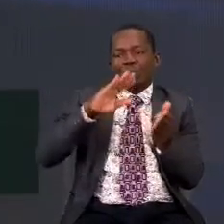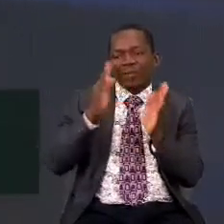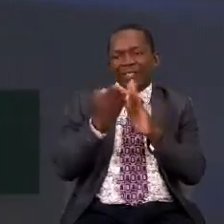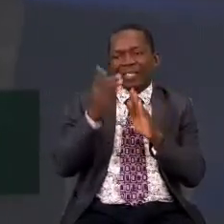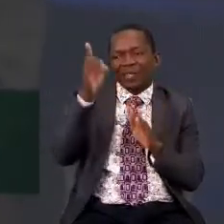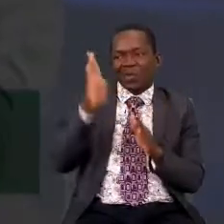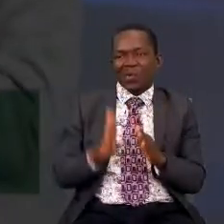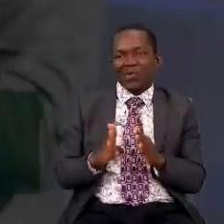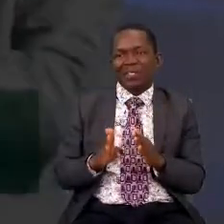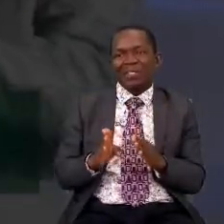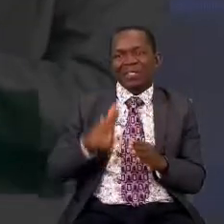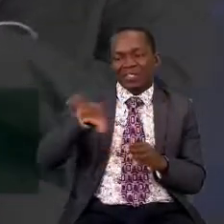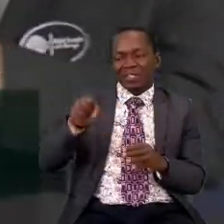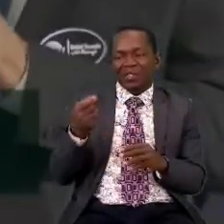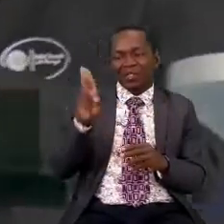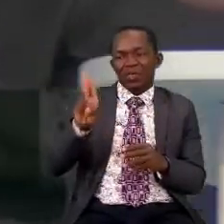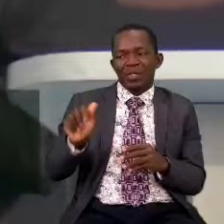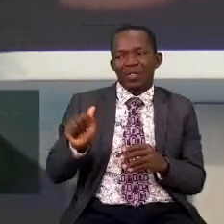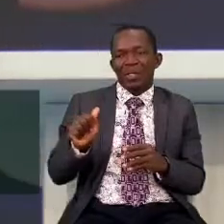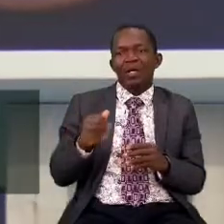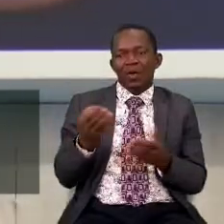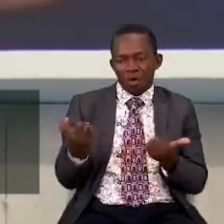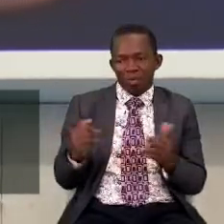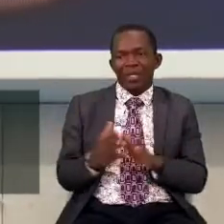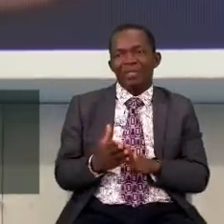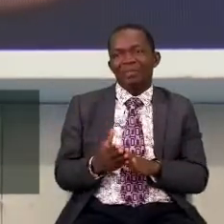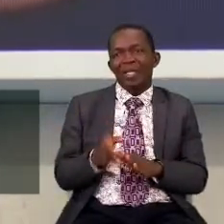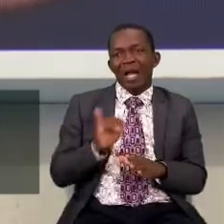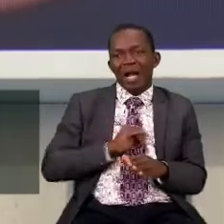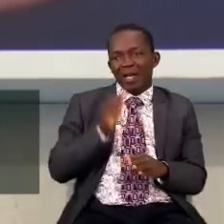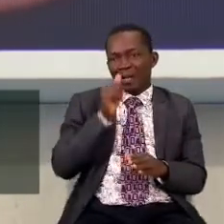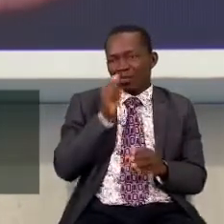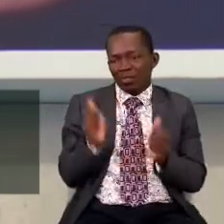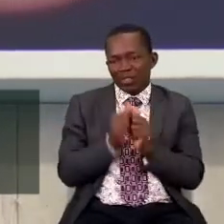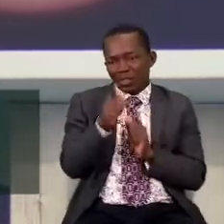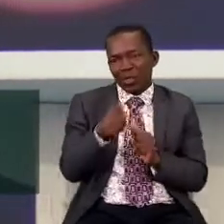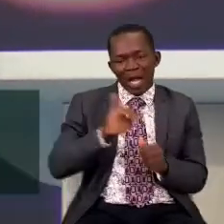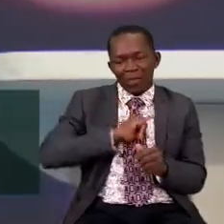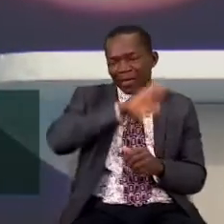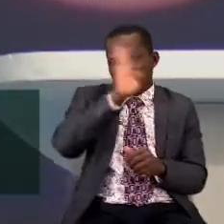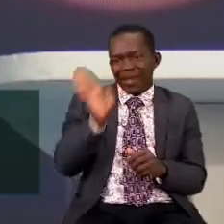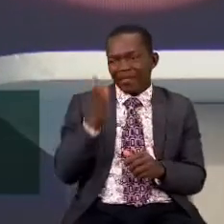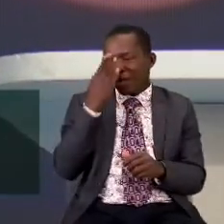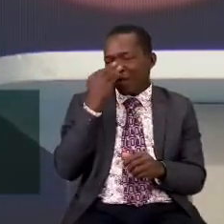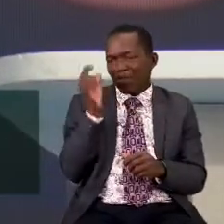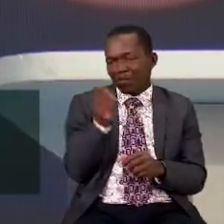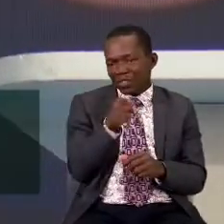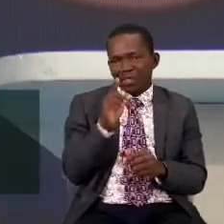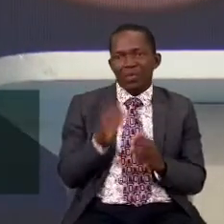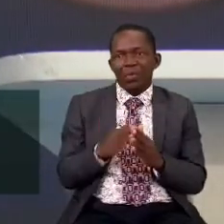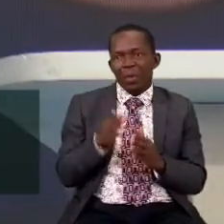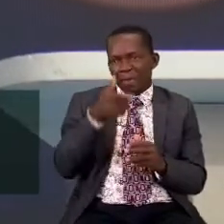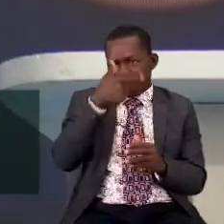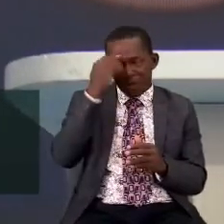you. Because he that is present everywhere, at the sea is present there, over